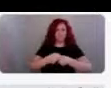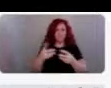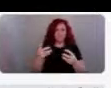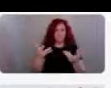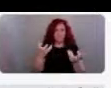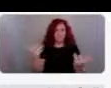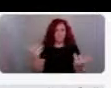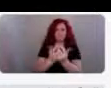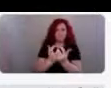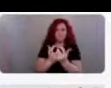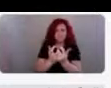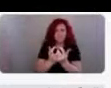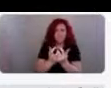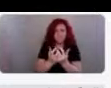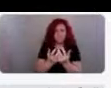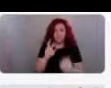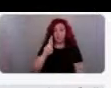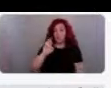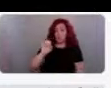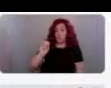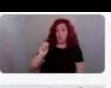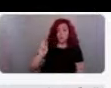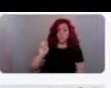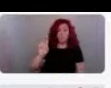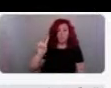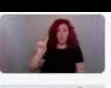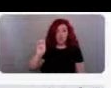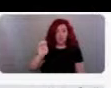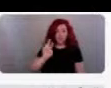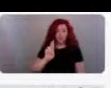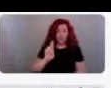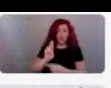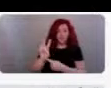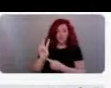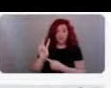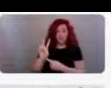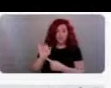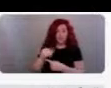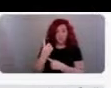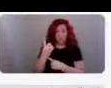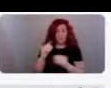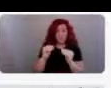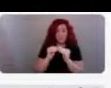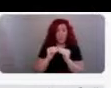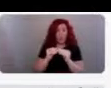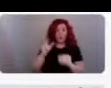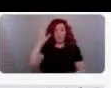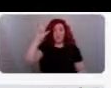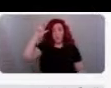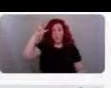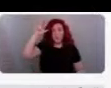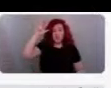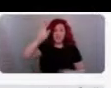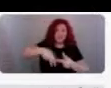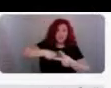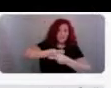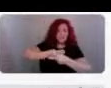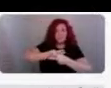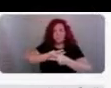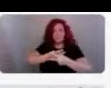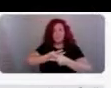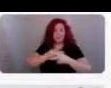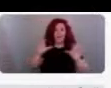in rio verde um is one i consider that more of an equestrian active